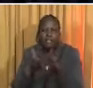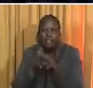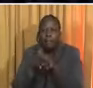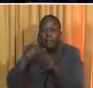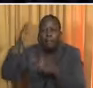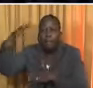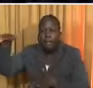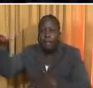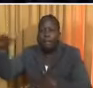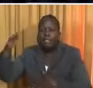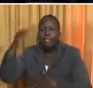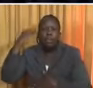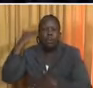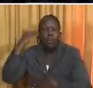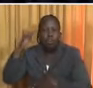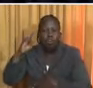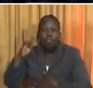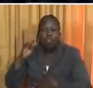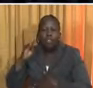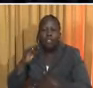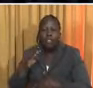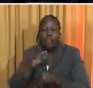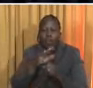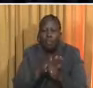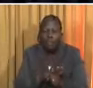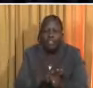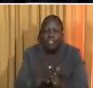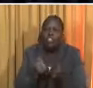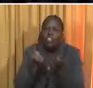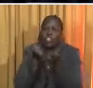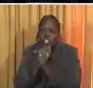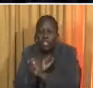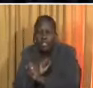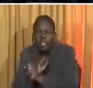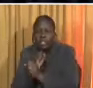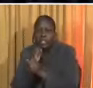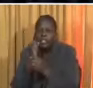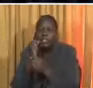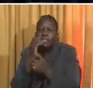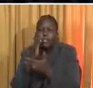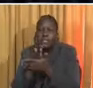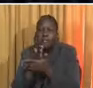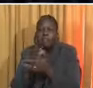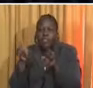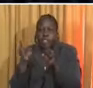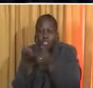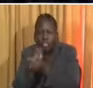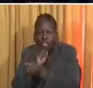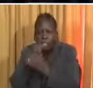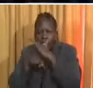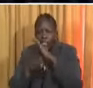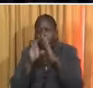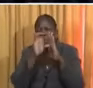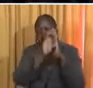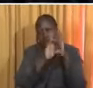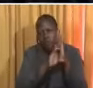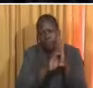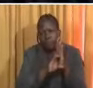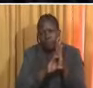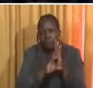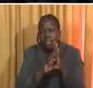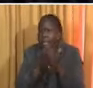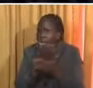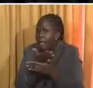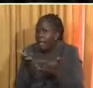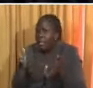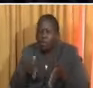nations, could indiscriminately change, and did in fact change, the Constitution at will in any